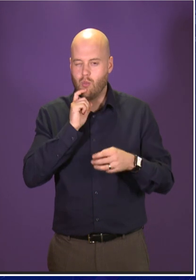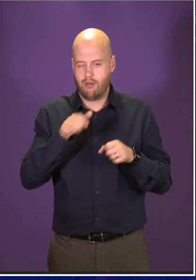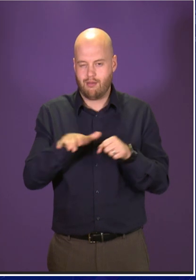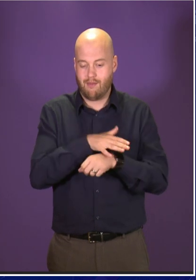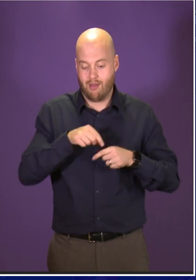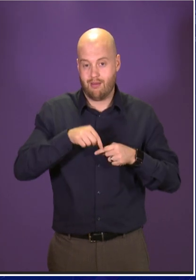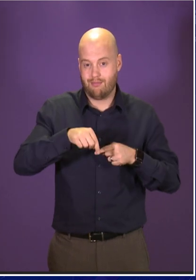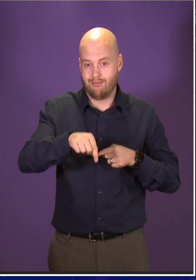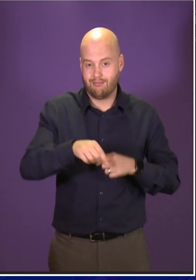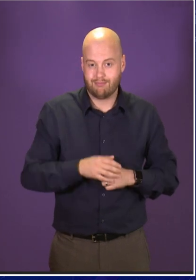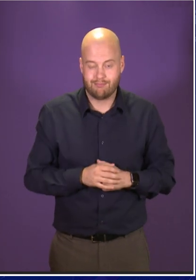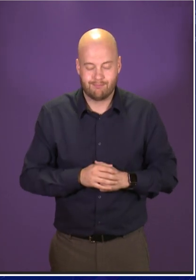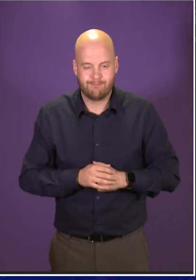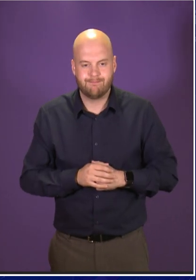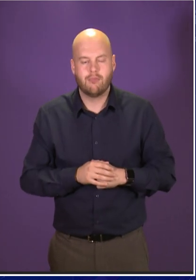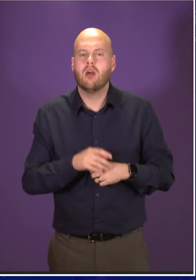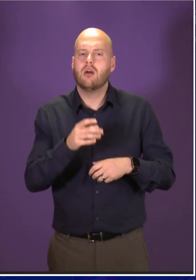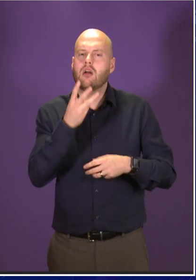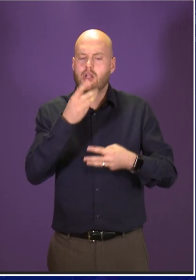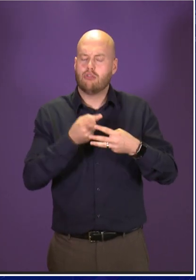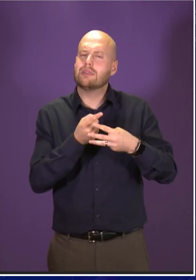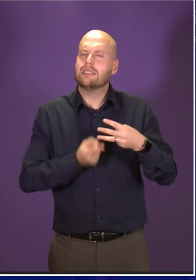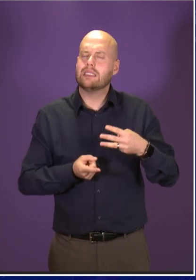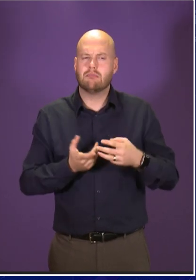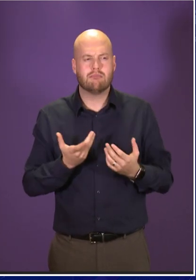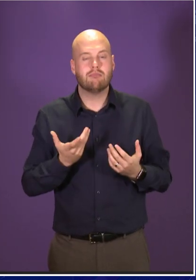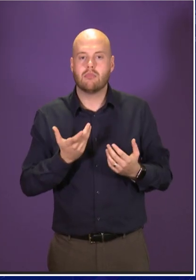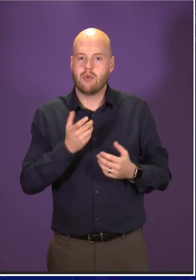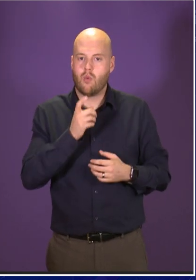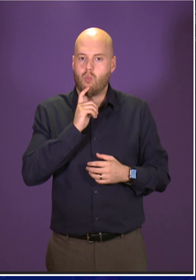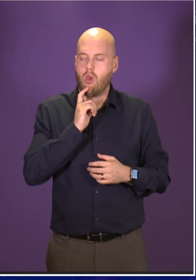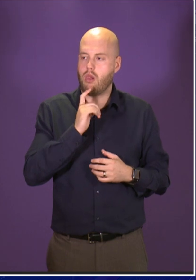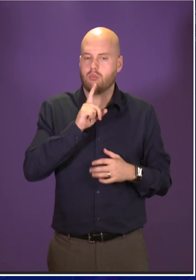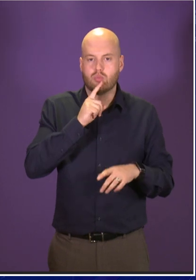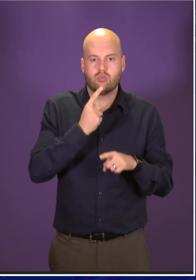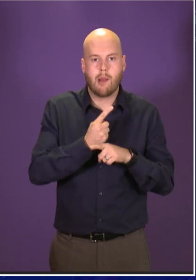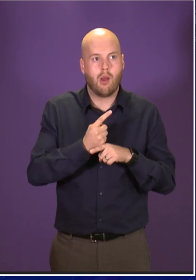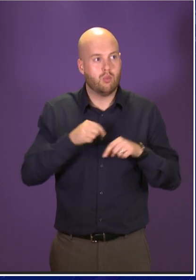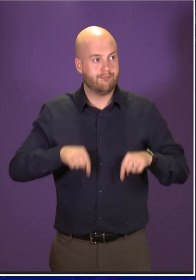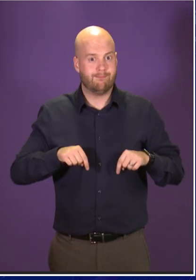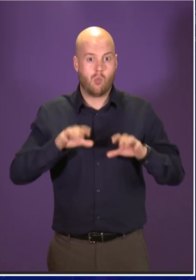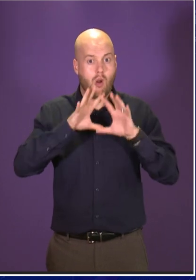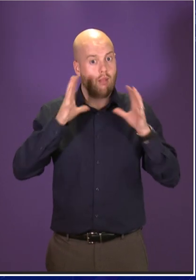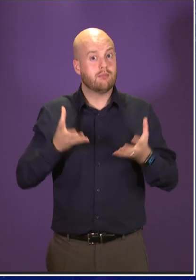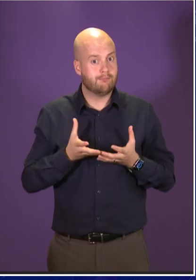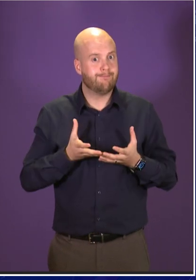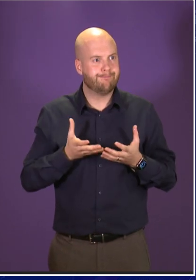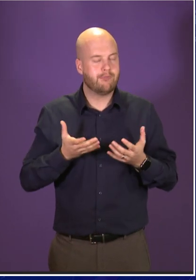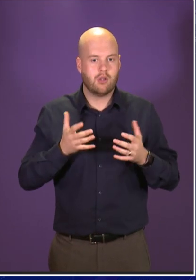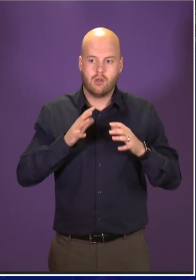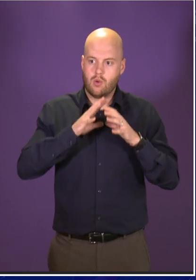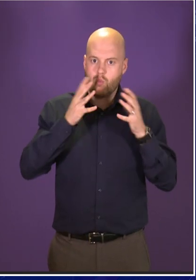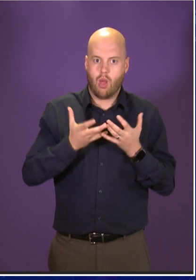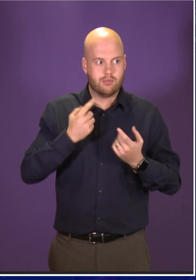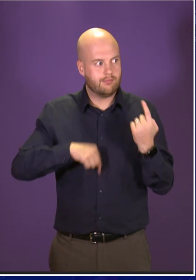days. These strands will reflect on the fractured world in which we live and demonstrate